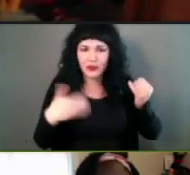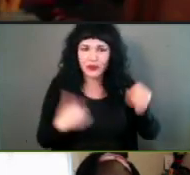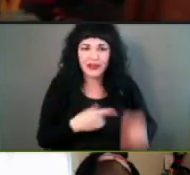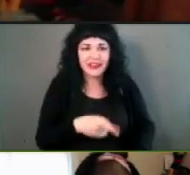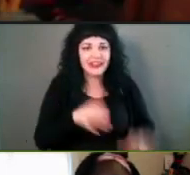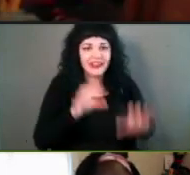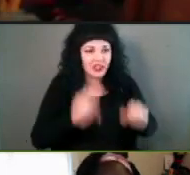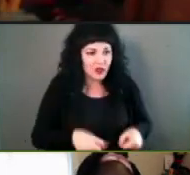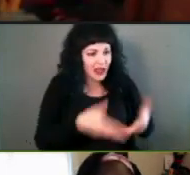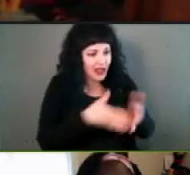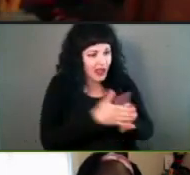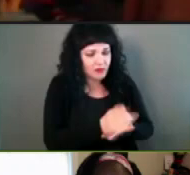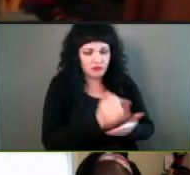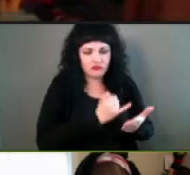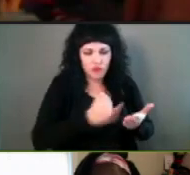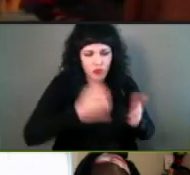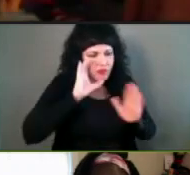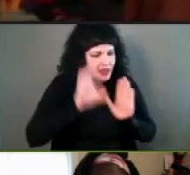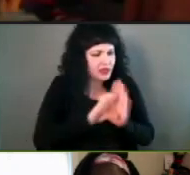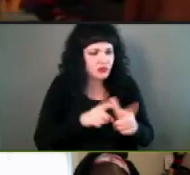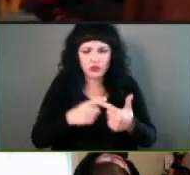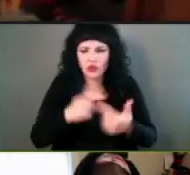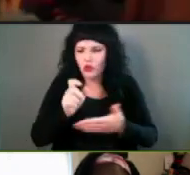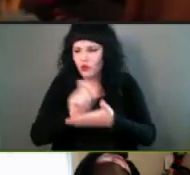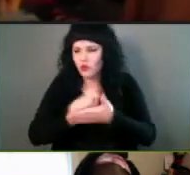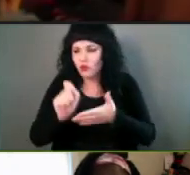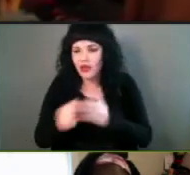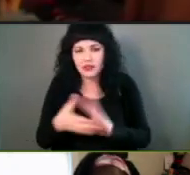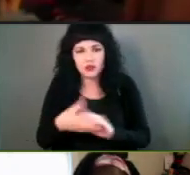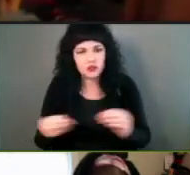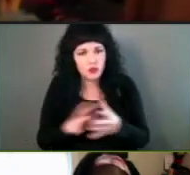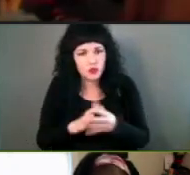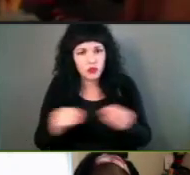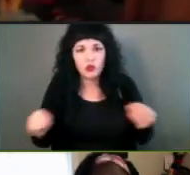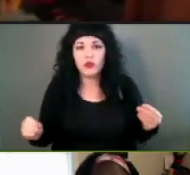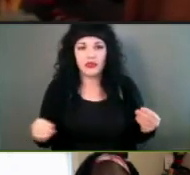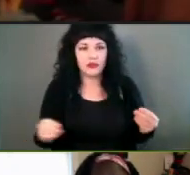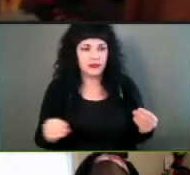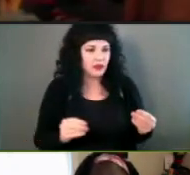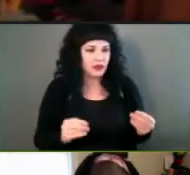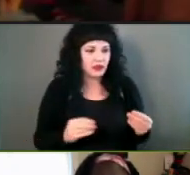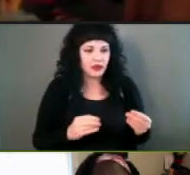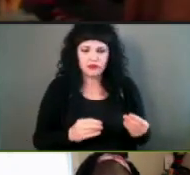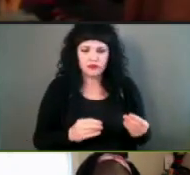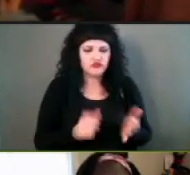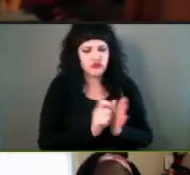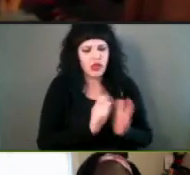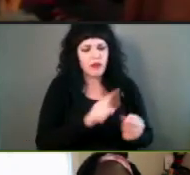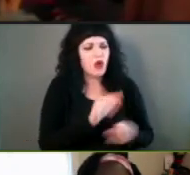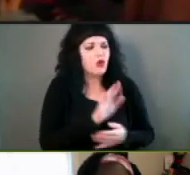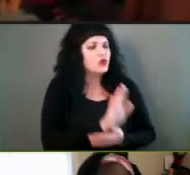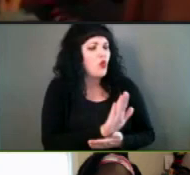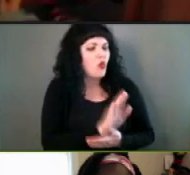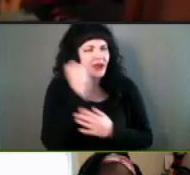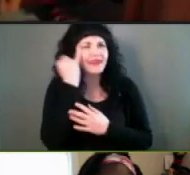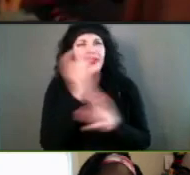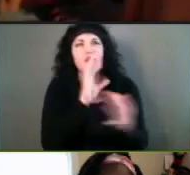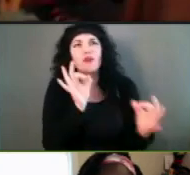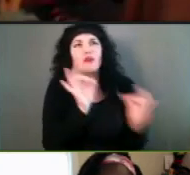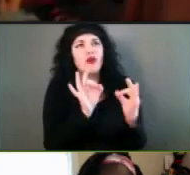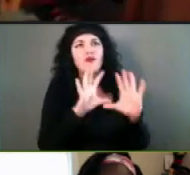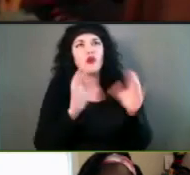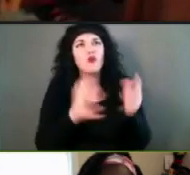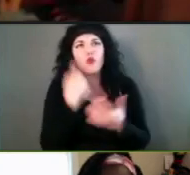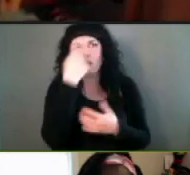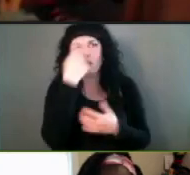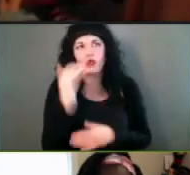children to draw pictures and write stories about their ideal worlds. Talk through what needs to happen for these worlds